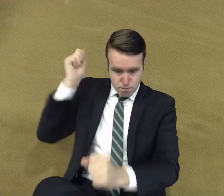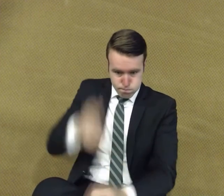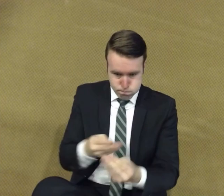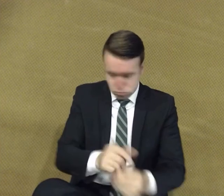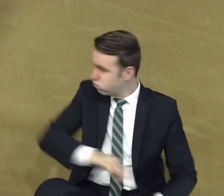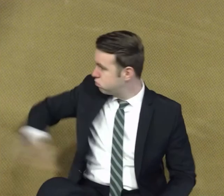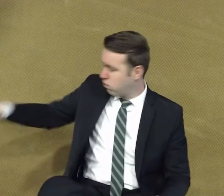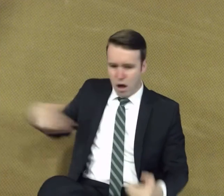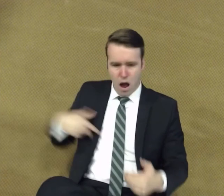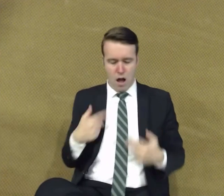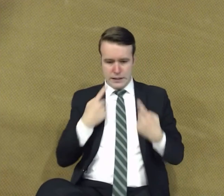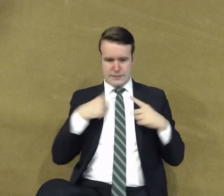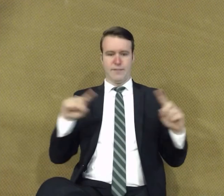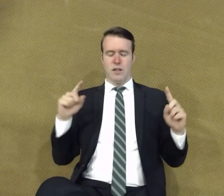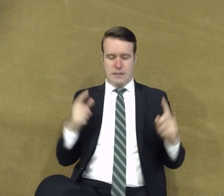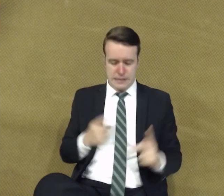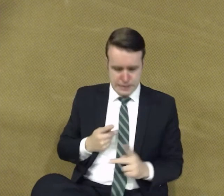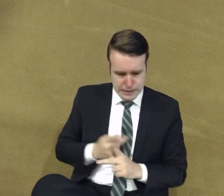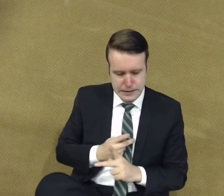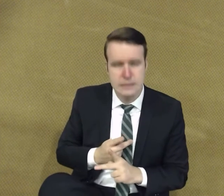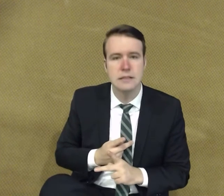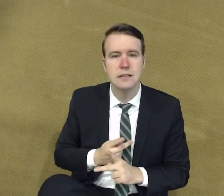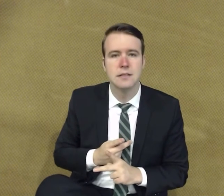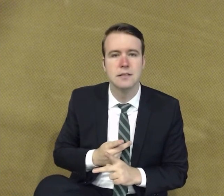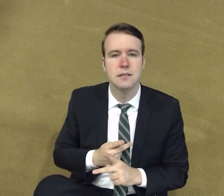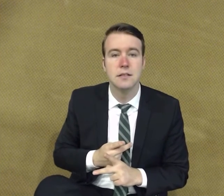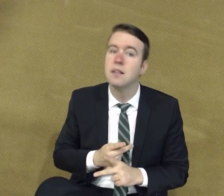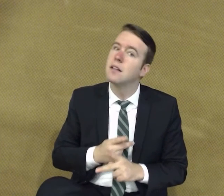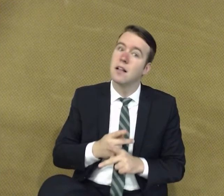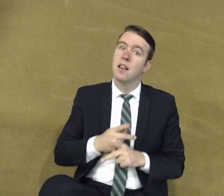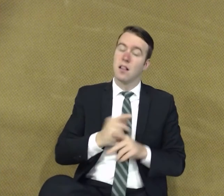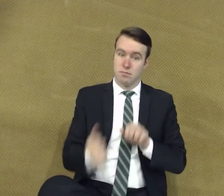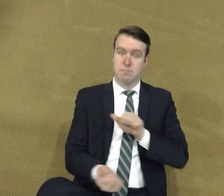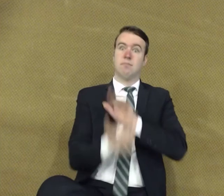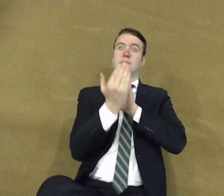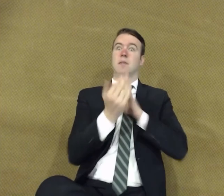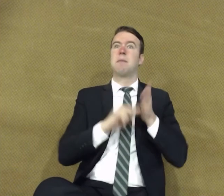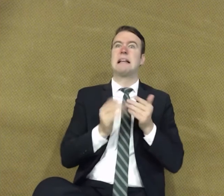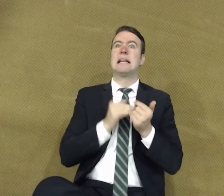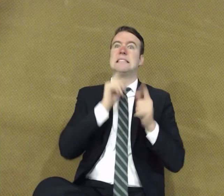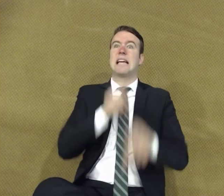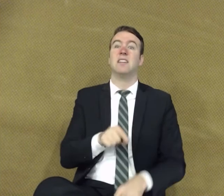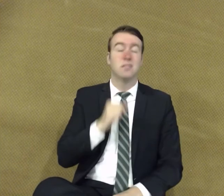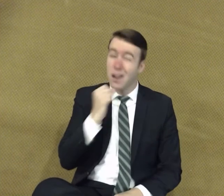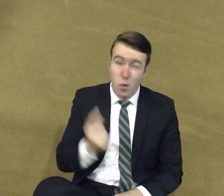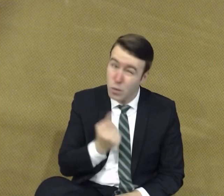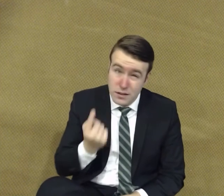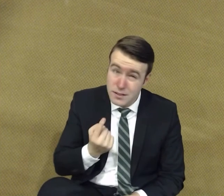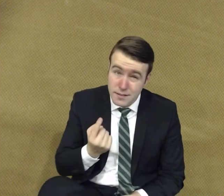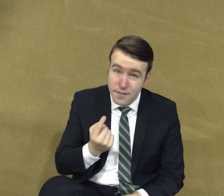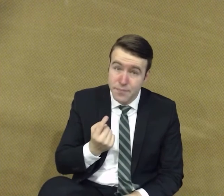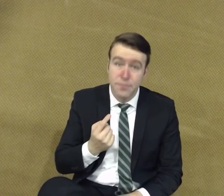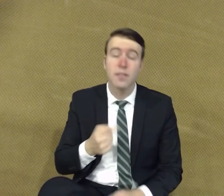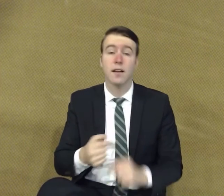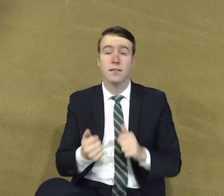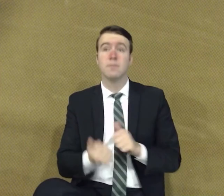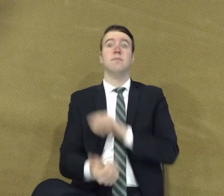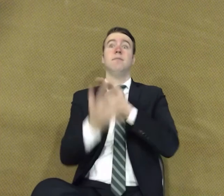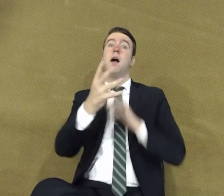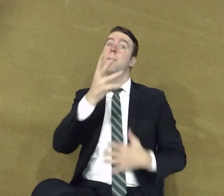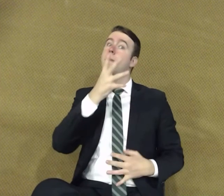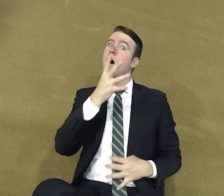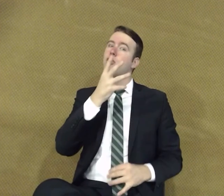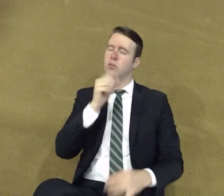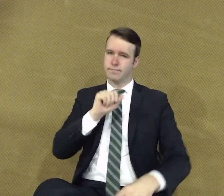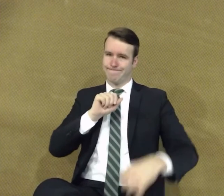here. And so all the questions that people face are not easy to answer. And all the questions that